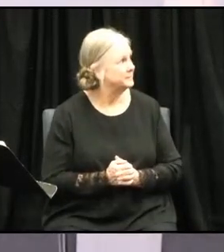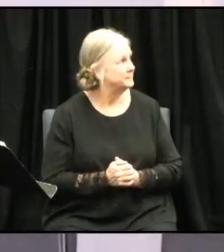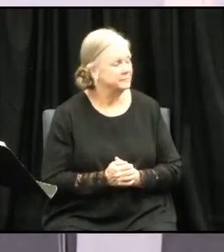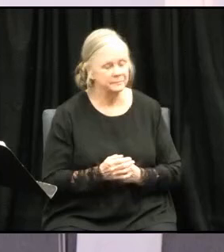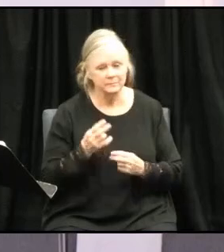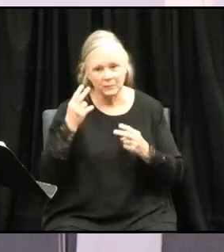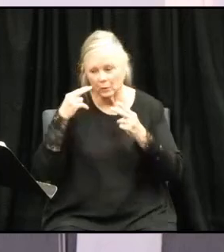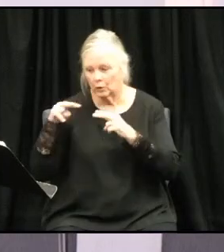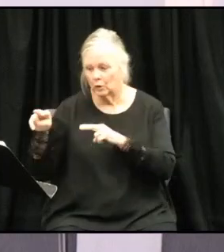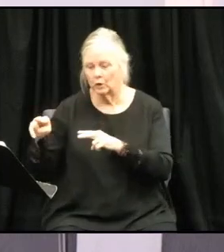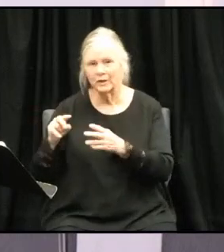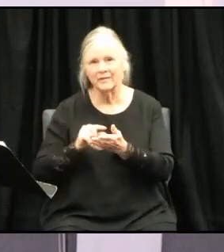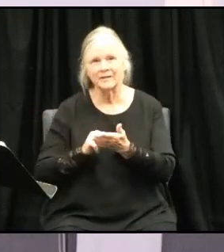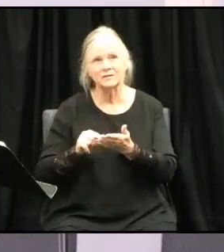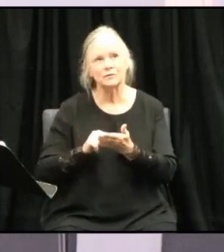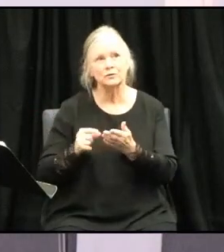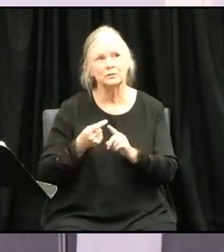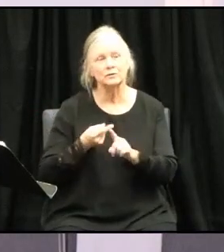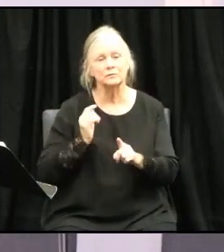Look at these verses from our